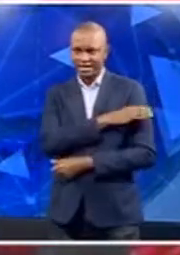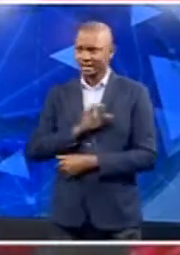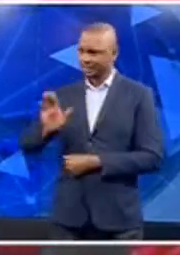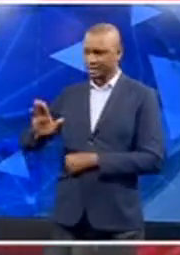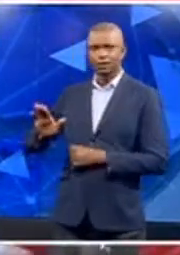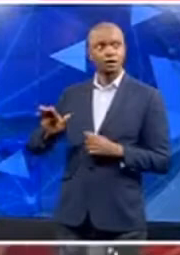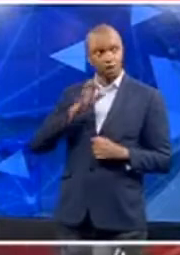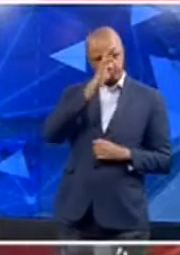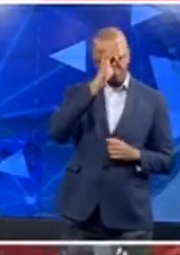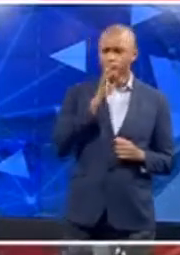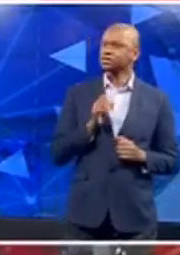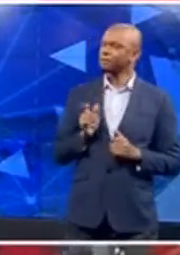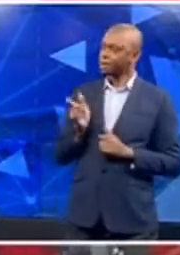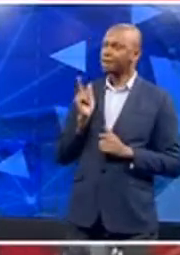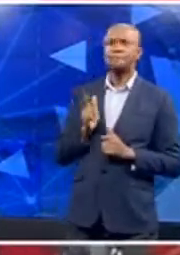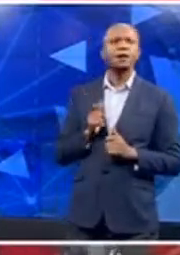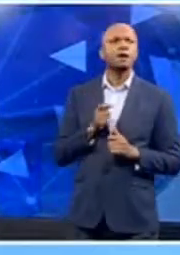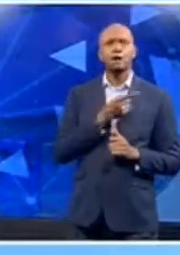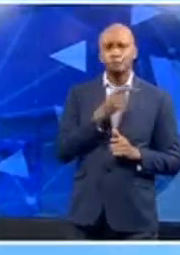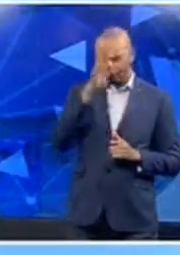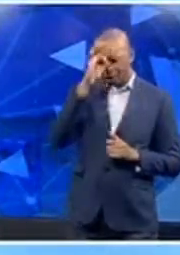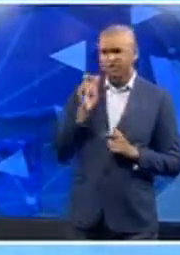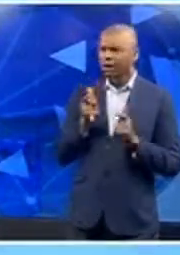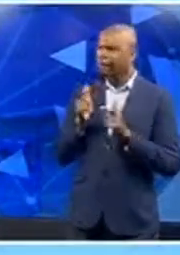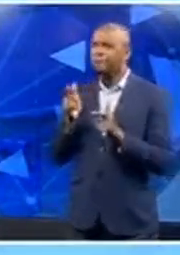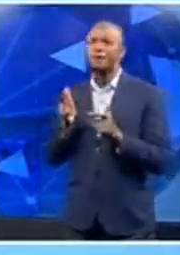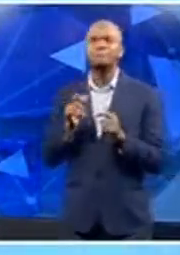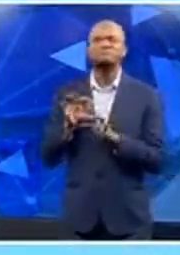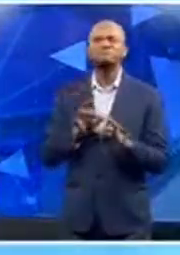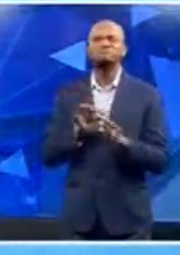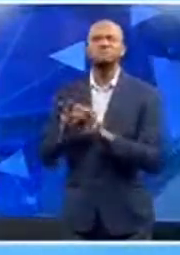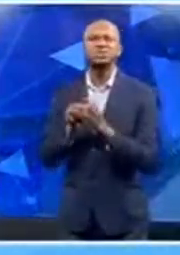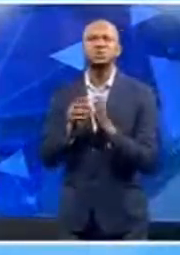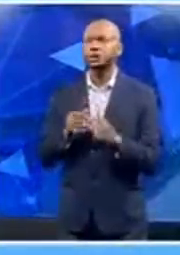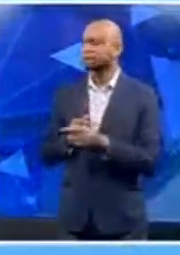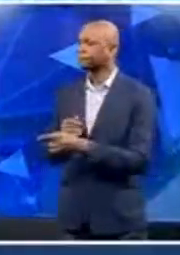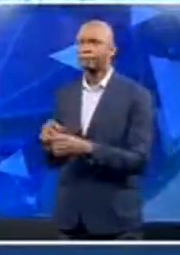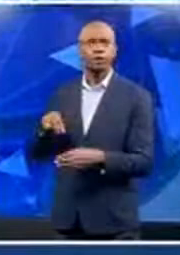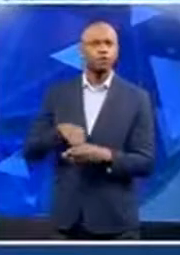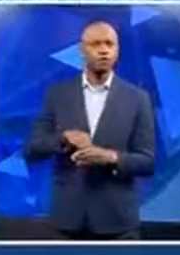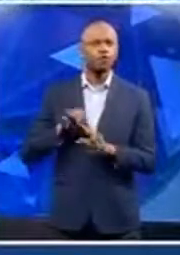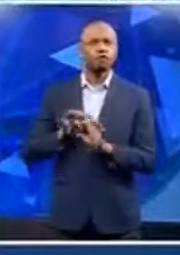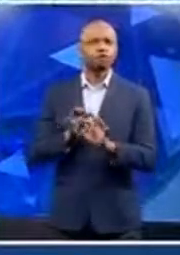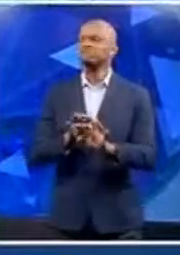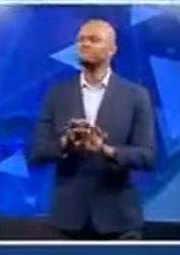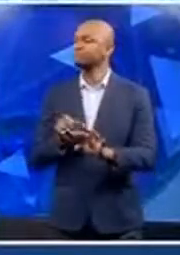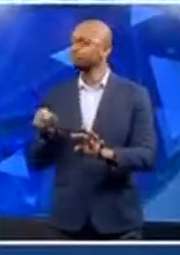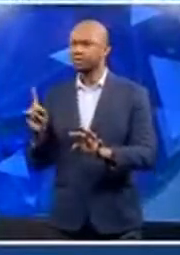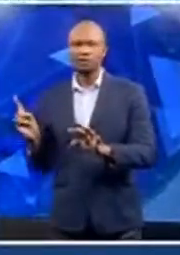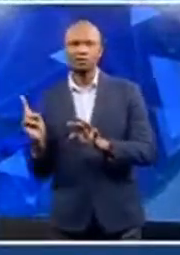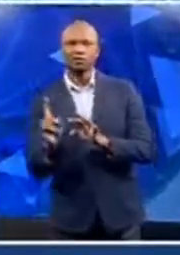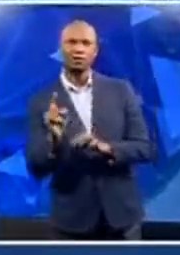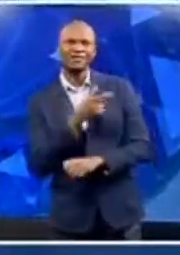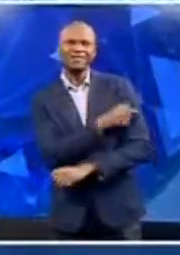adubula tijudeni netinhlavute njoloba laba labane labasolwa ekubulaweni kwantumba baboshwe ngelesine ipd